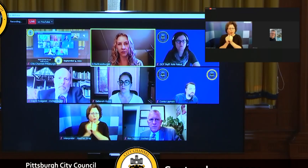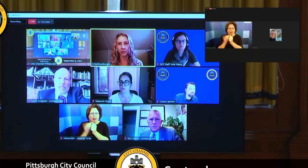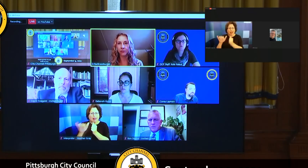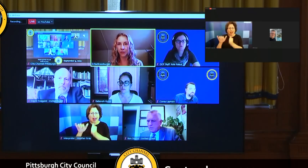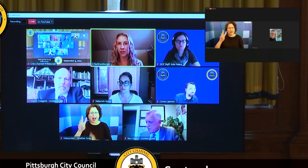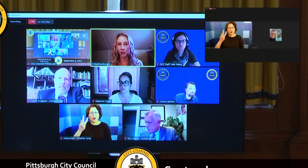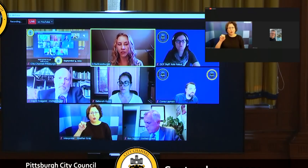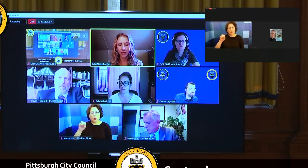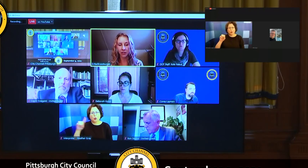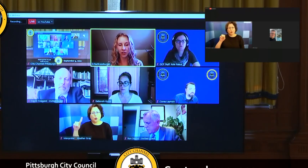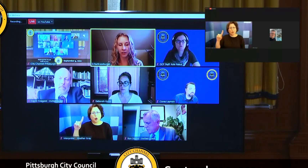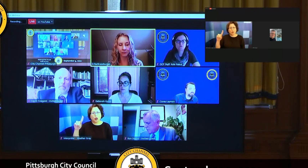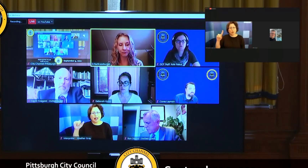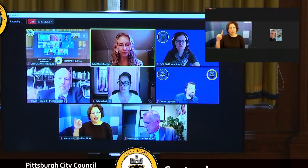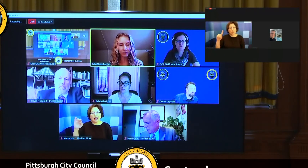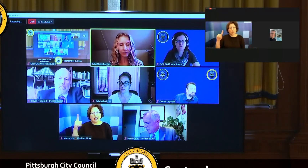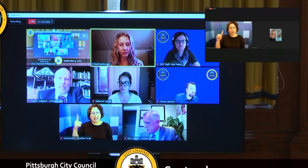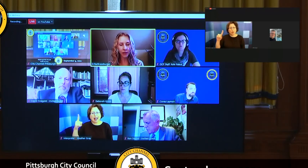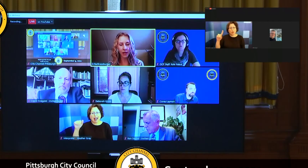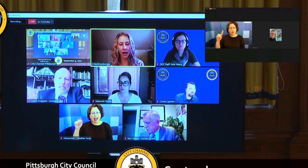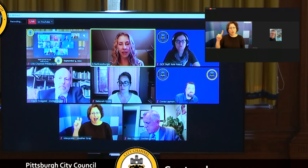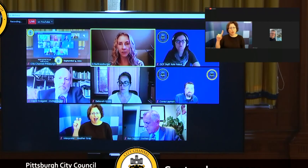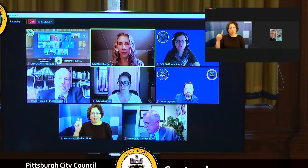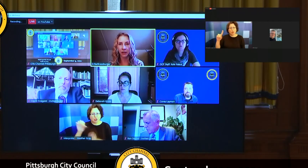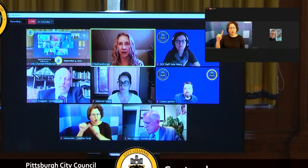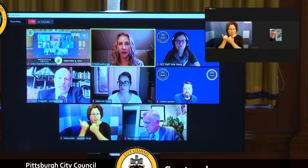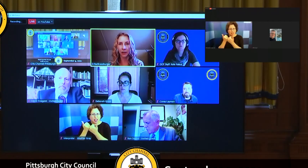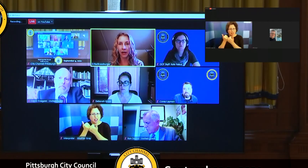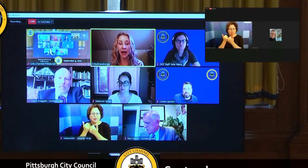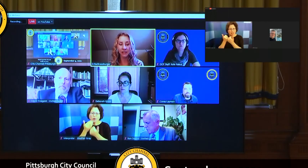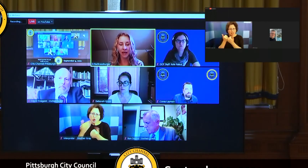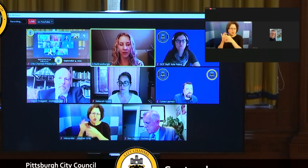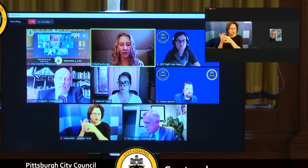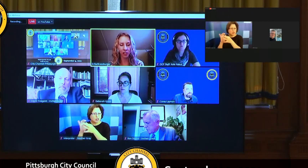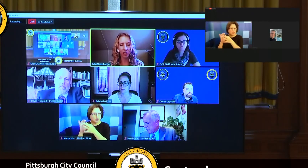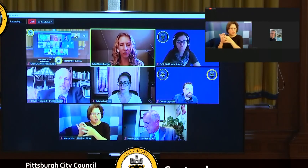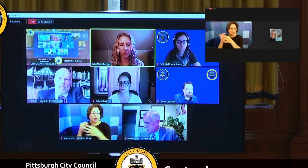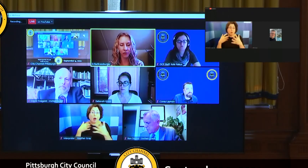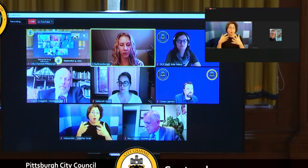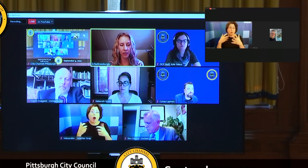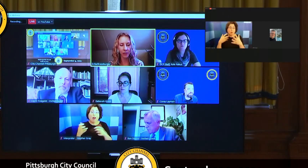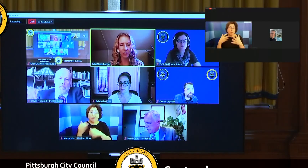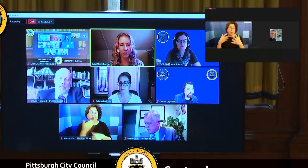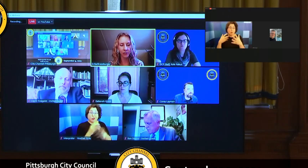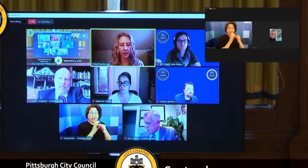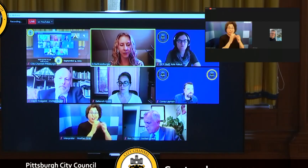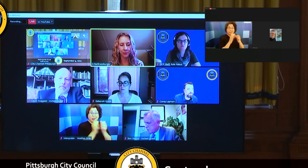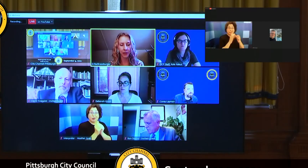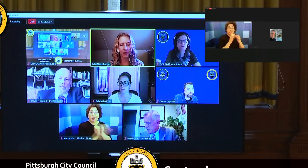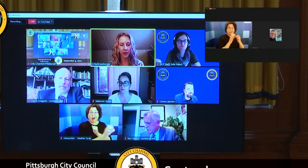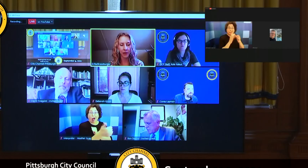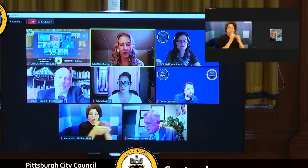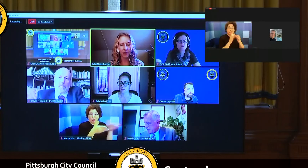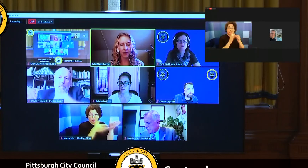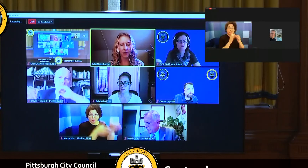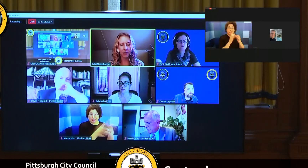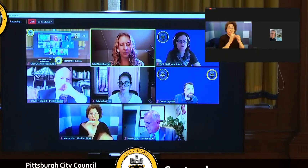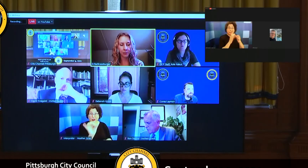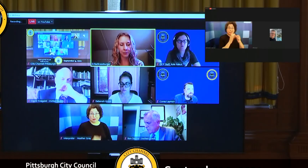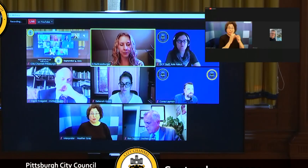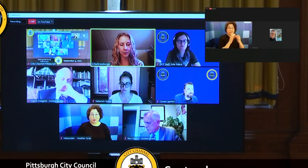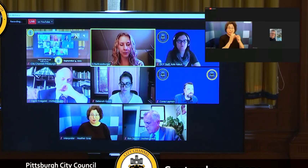Avenue Association, and has been and has had that relationship for many, many years